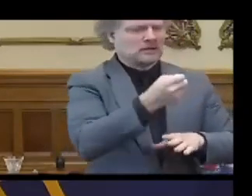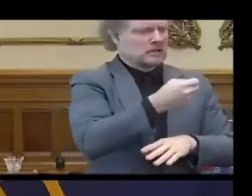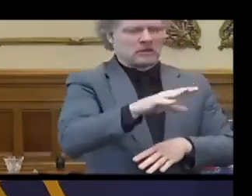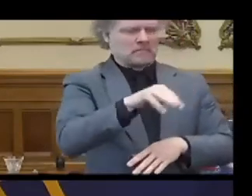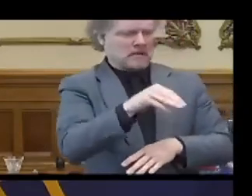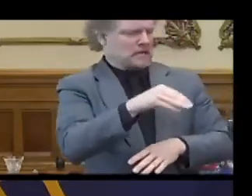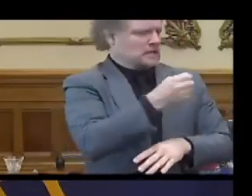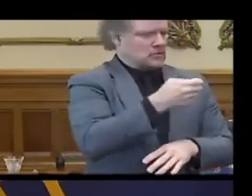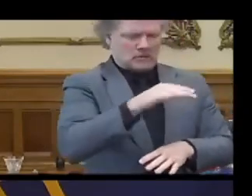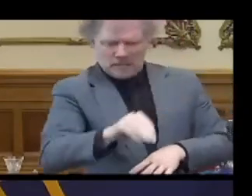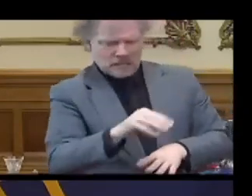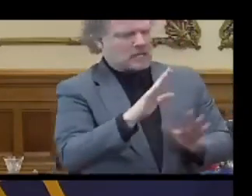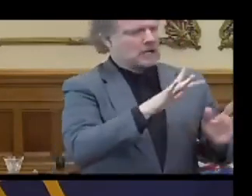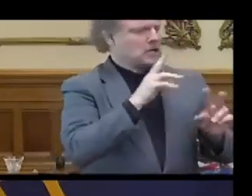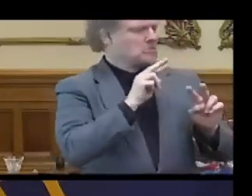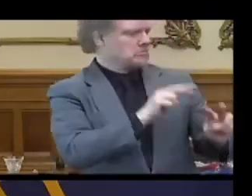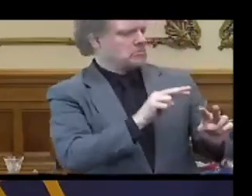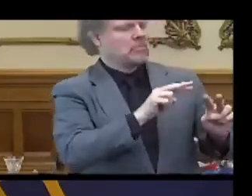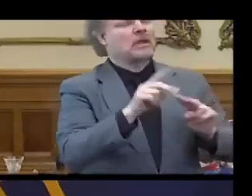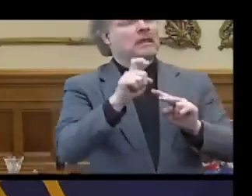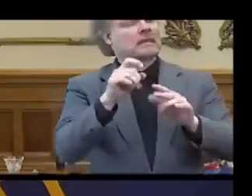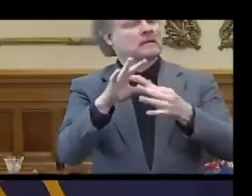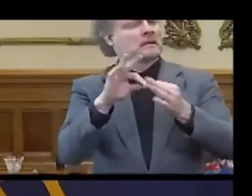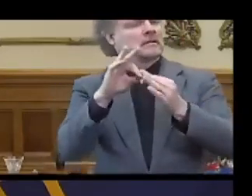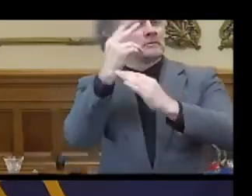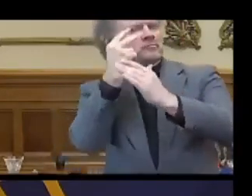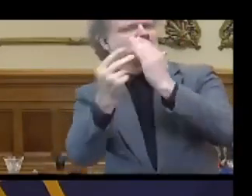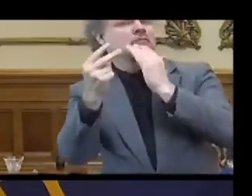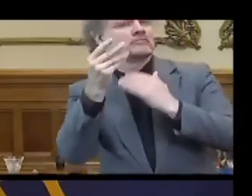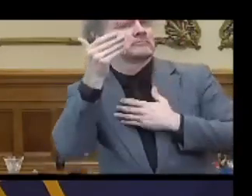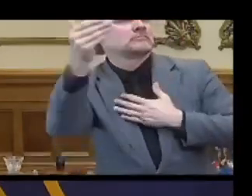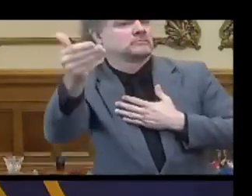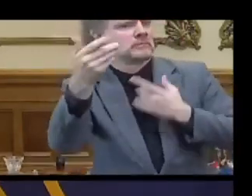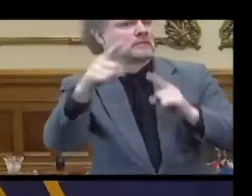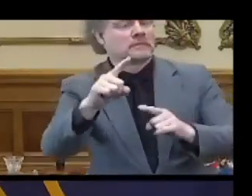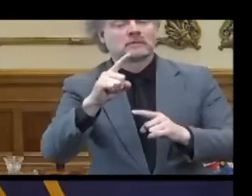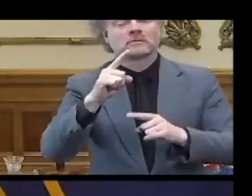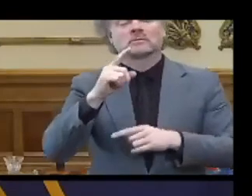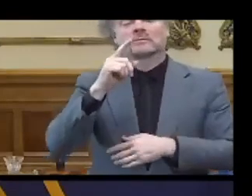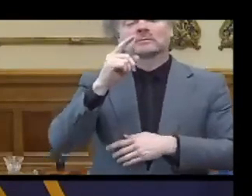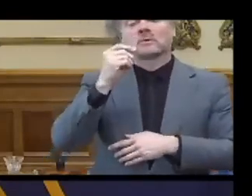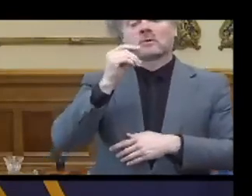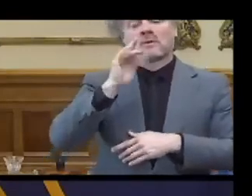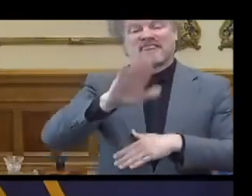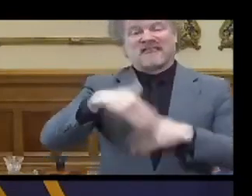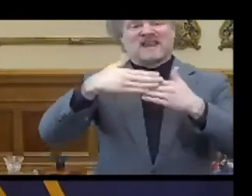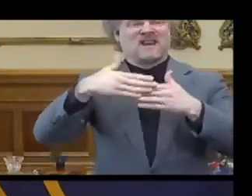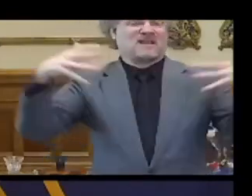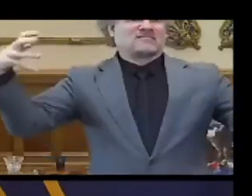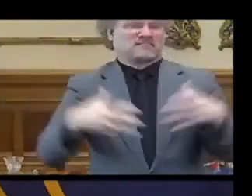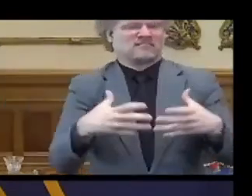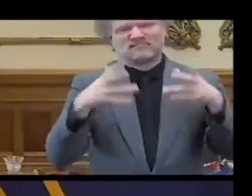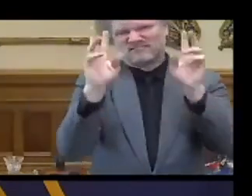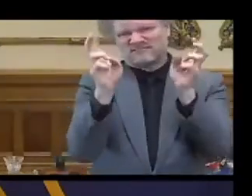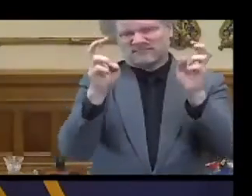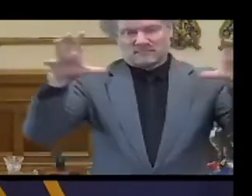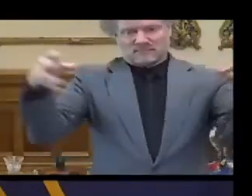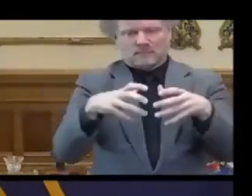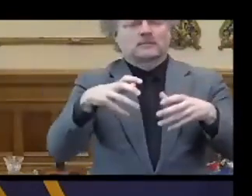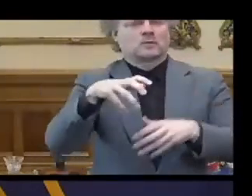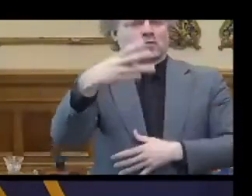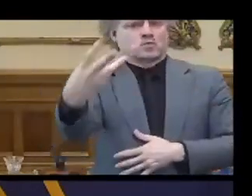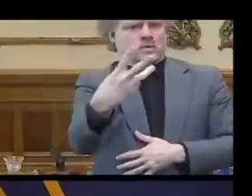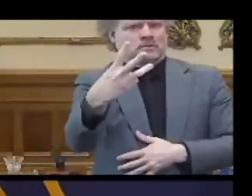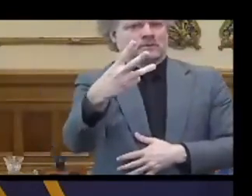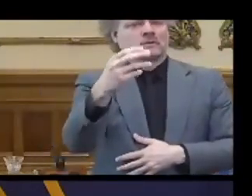can look forward and project where we think we're going to be. So our next get-together, so to speak, will be next Wednesday,